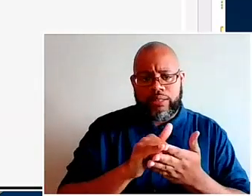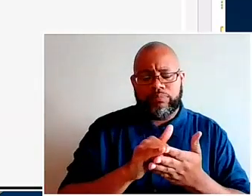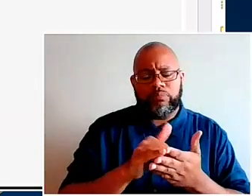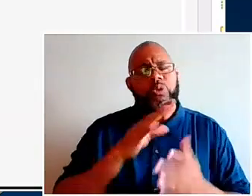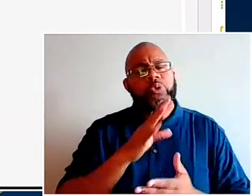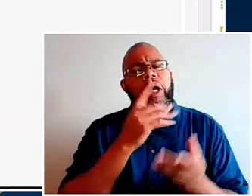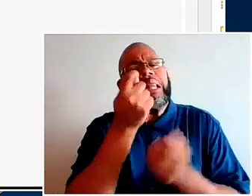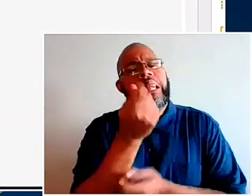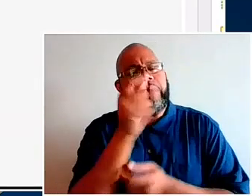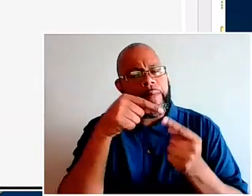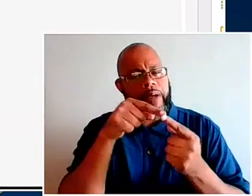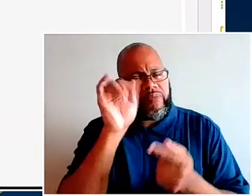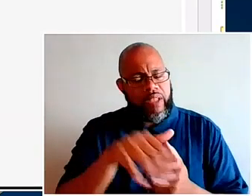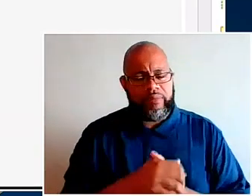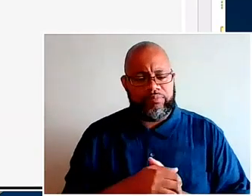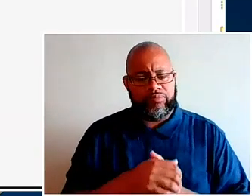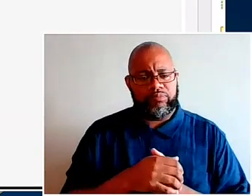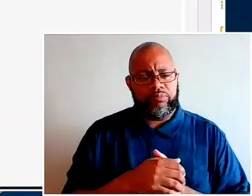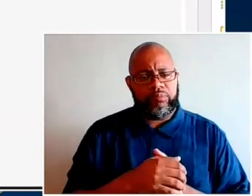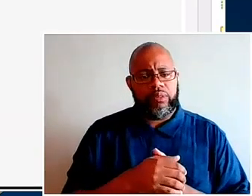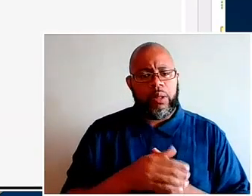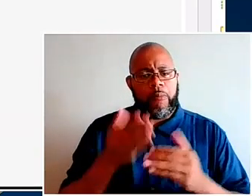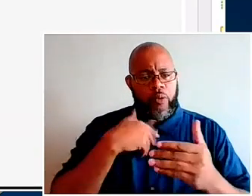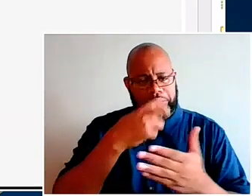little bit about this before we get into it.